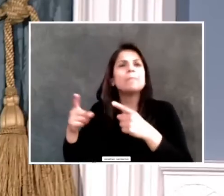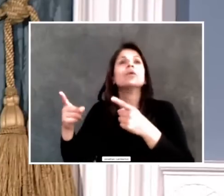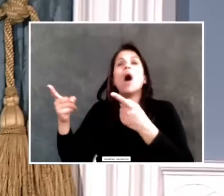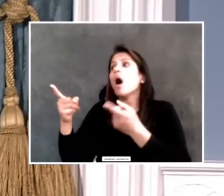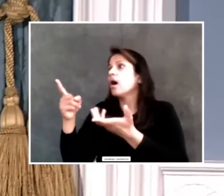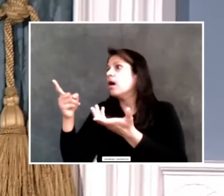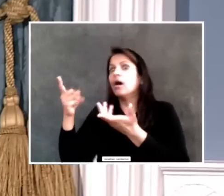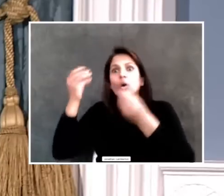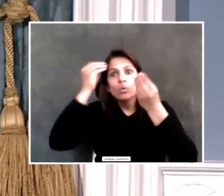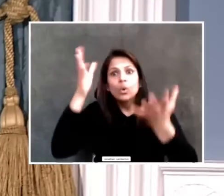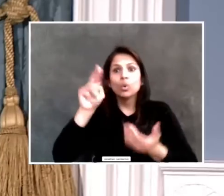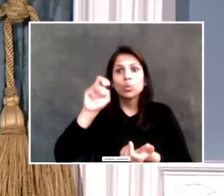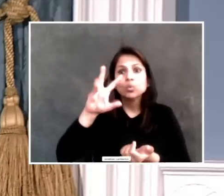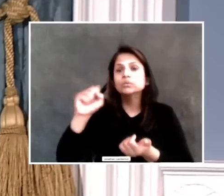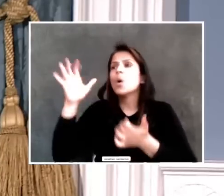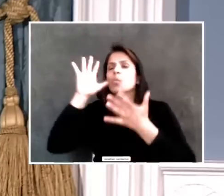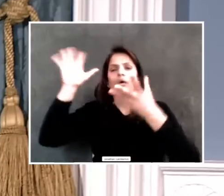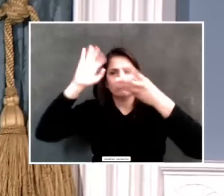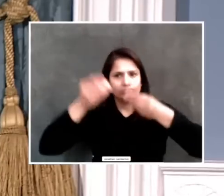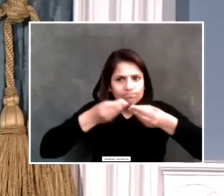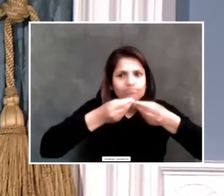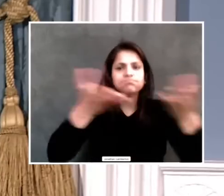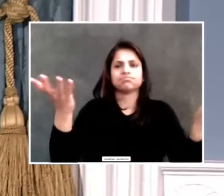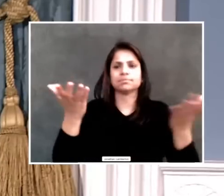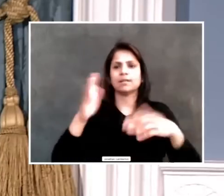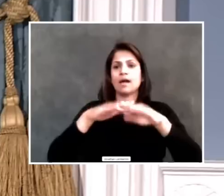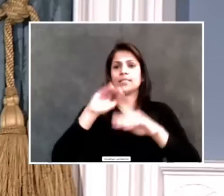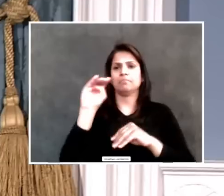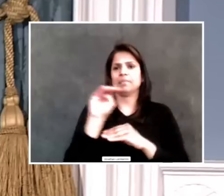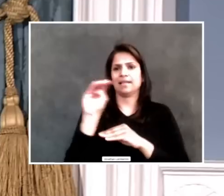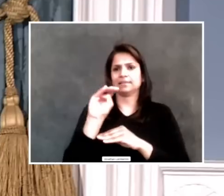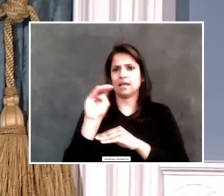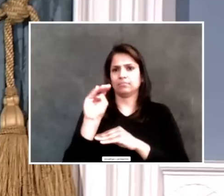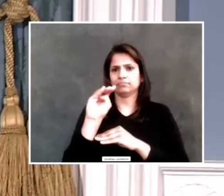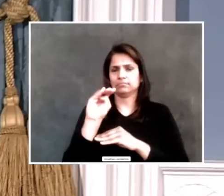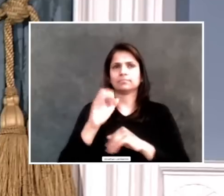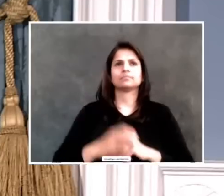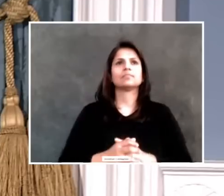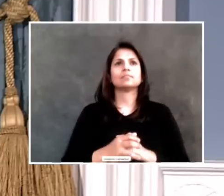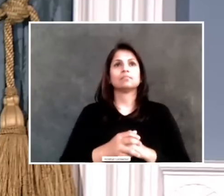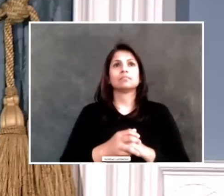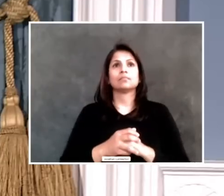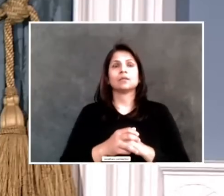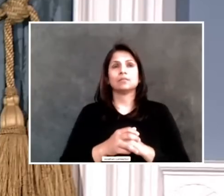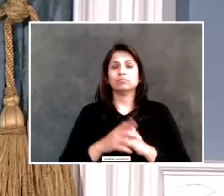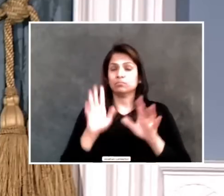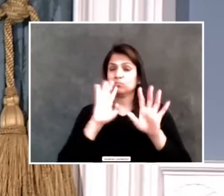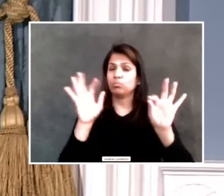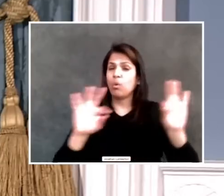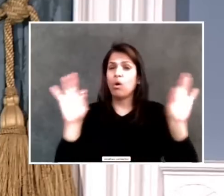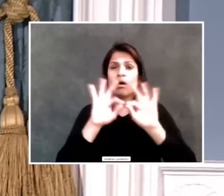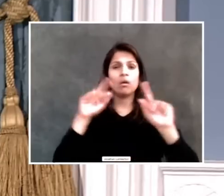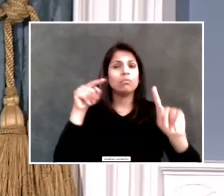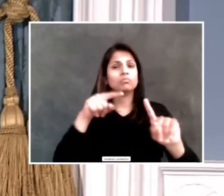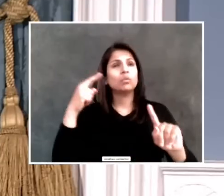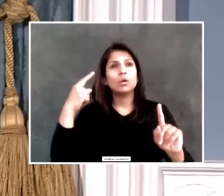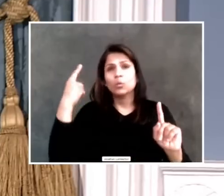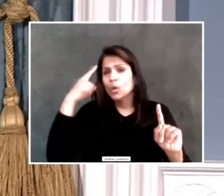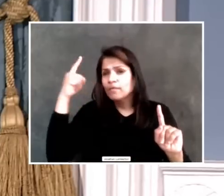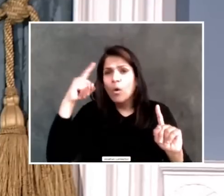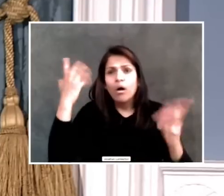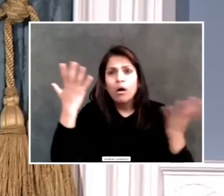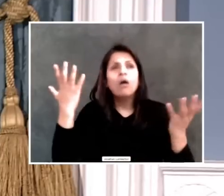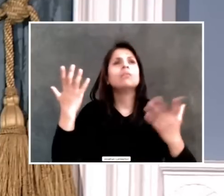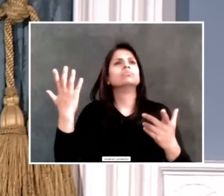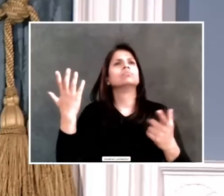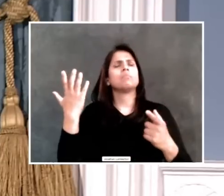becomes part of the healing process for the city once we get to the other side of this horrible outbreak, I think is going to